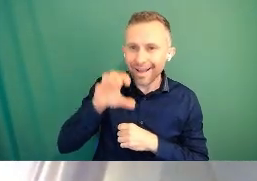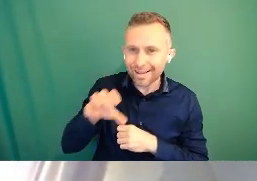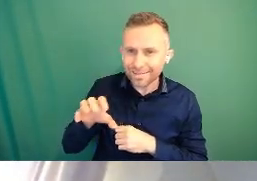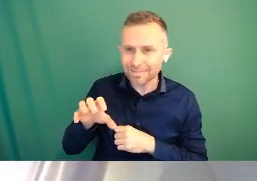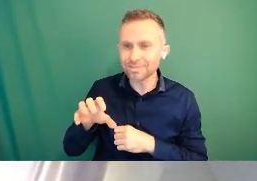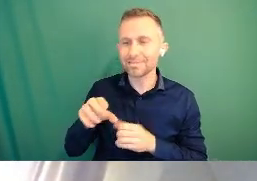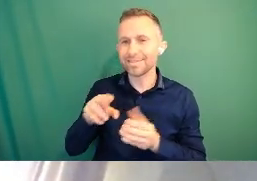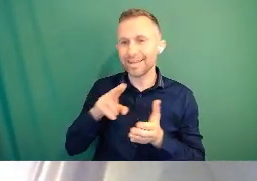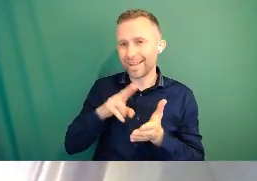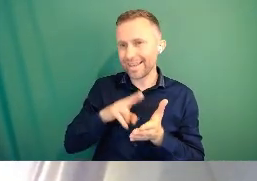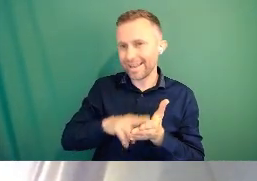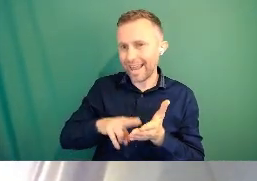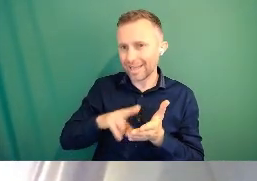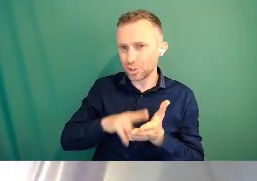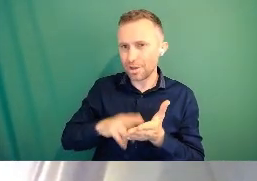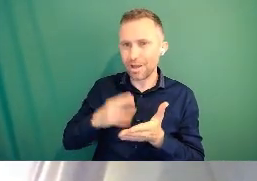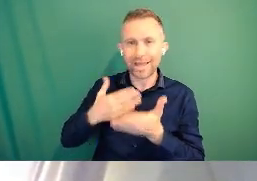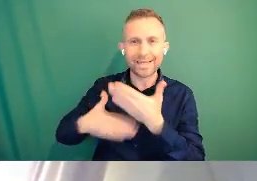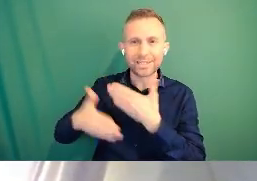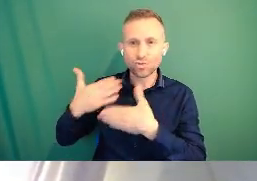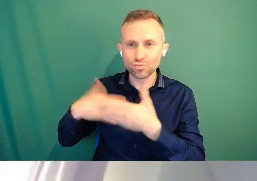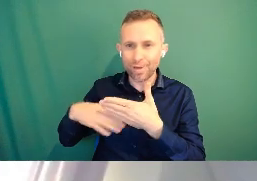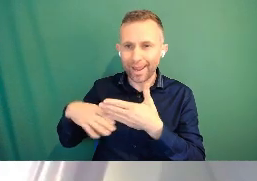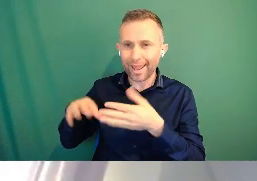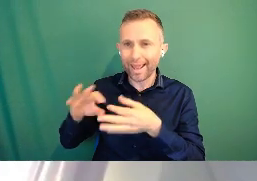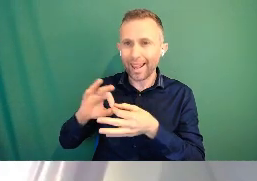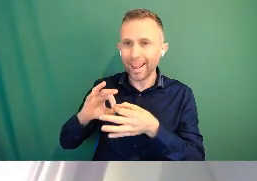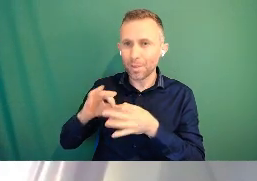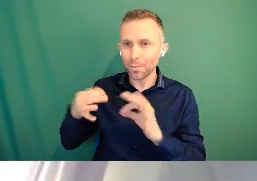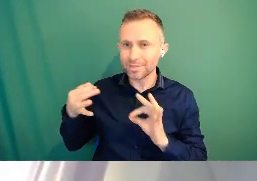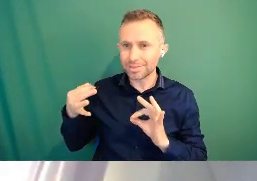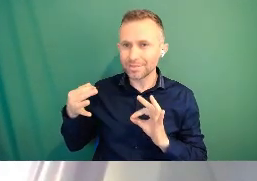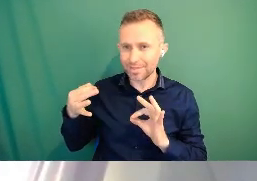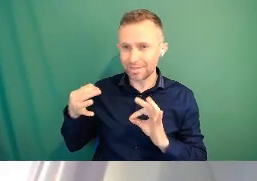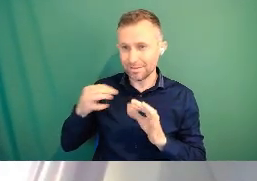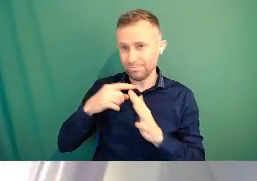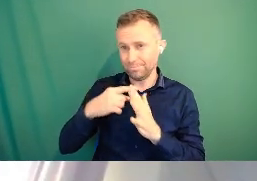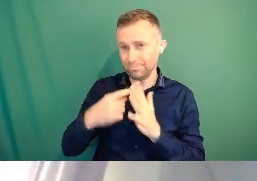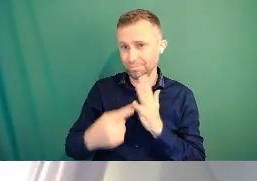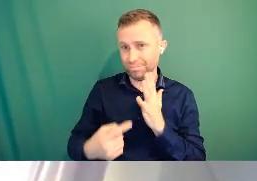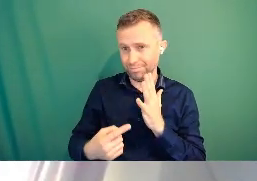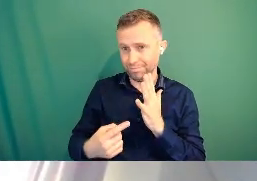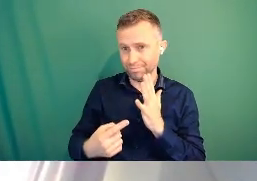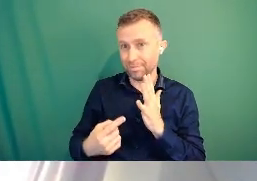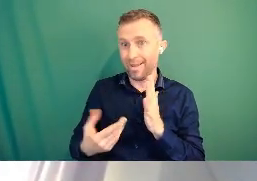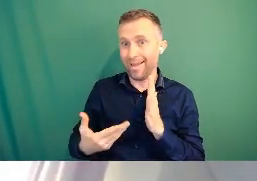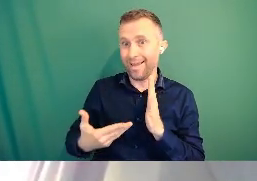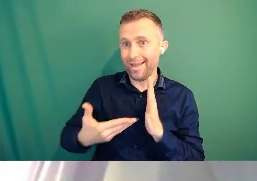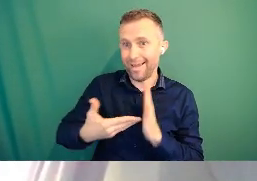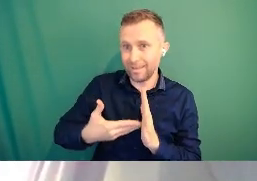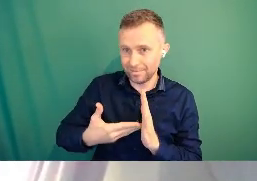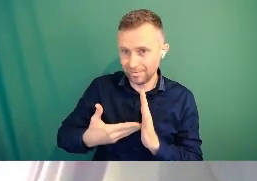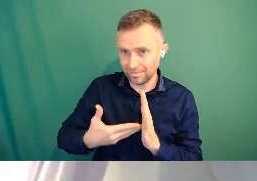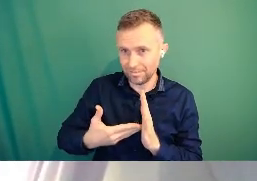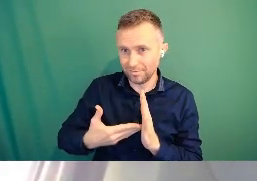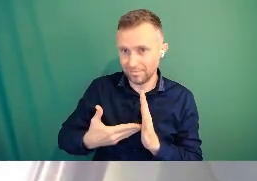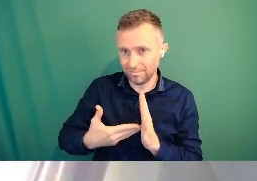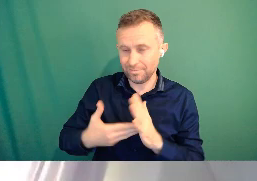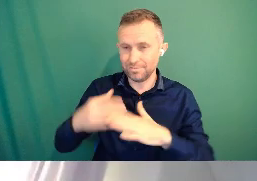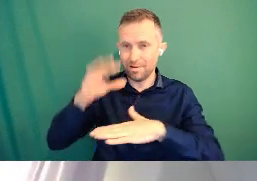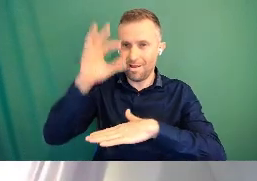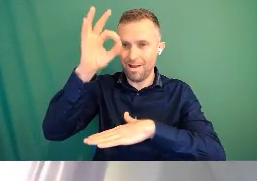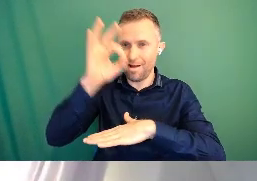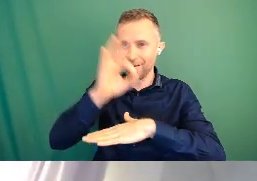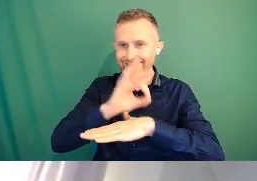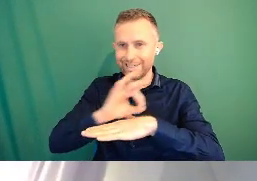astrology, religion, nature, history, linguistics, but most importantly for this particular conversation,